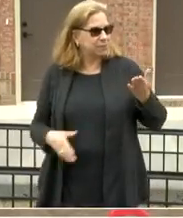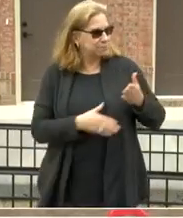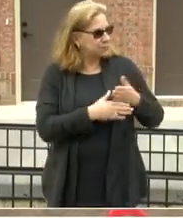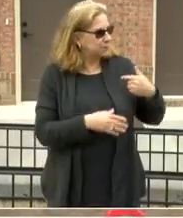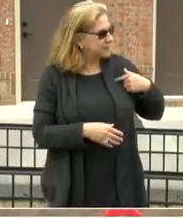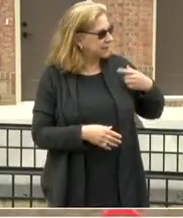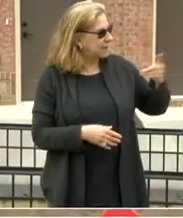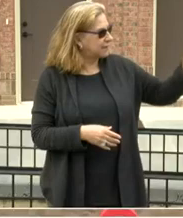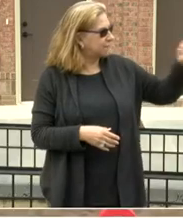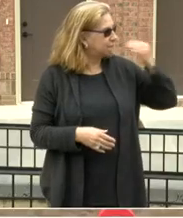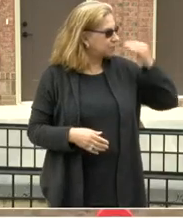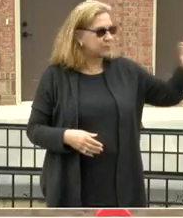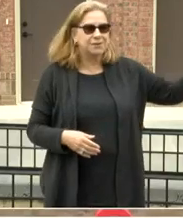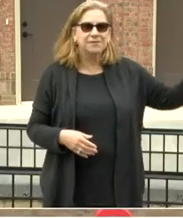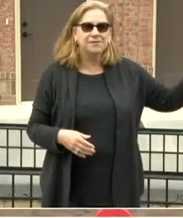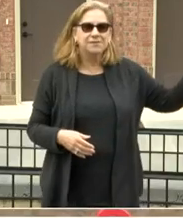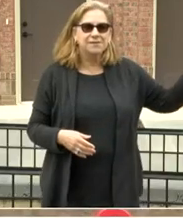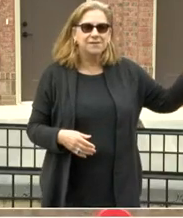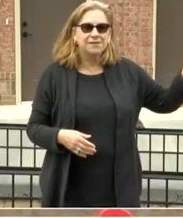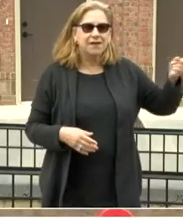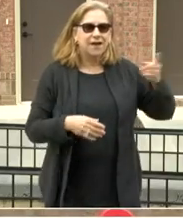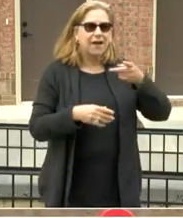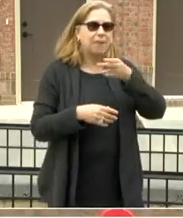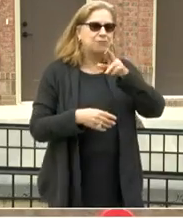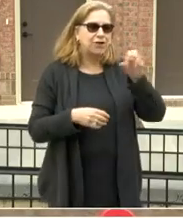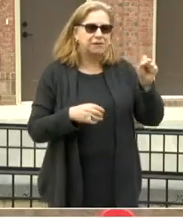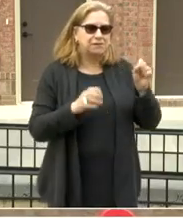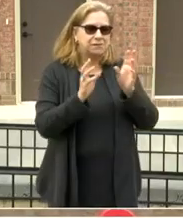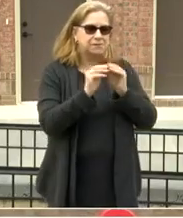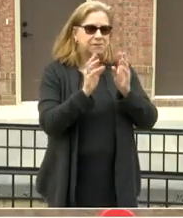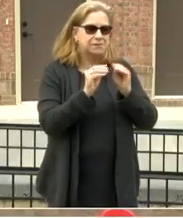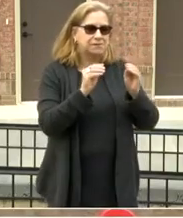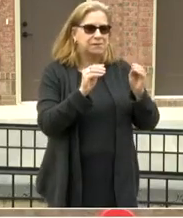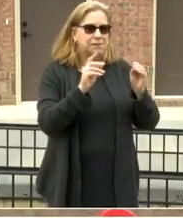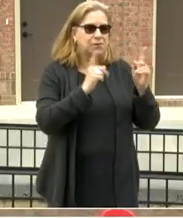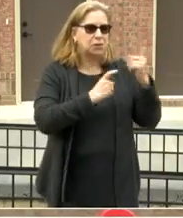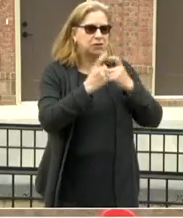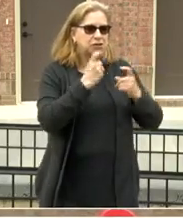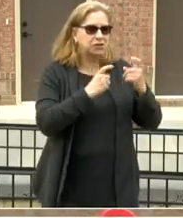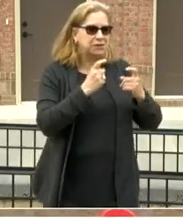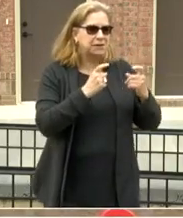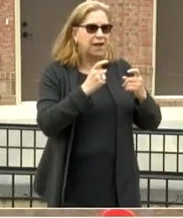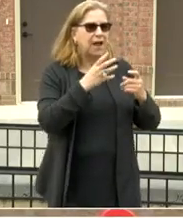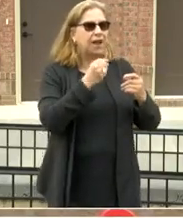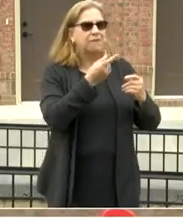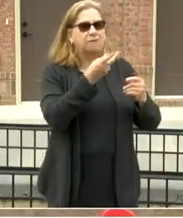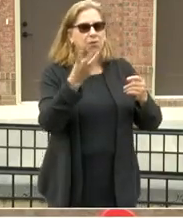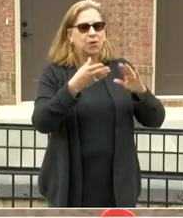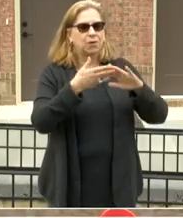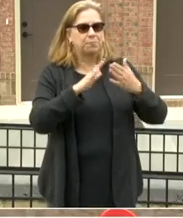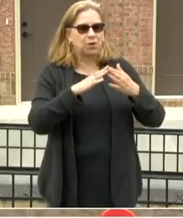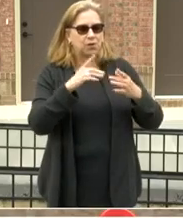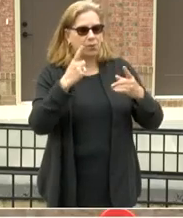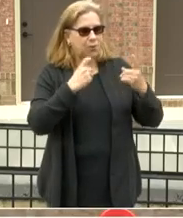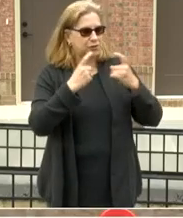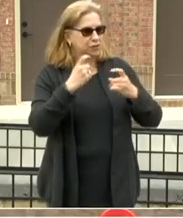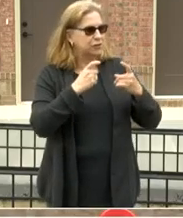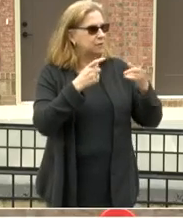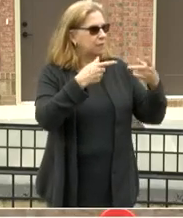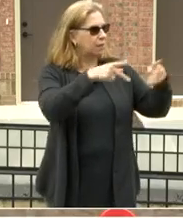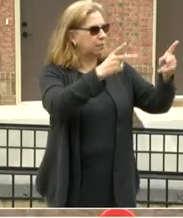few press questions, and So if there are a few community questions, then we're going to cut the ribbon. Sam? Well, yes, ma'am.